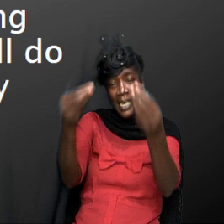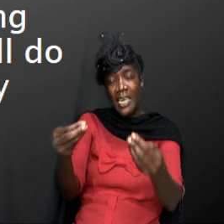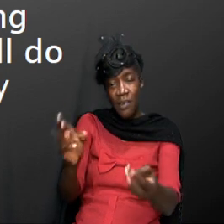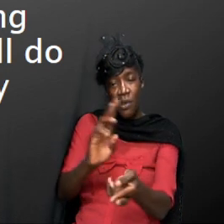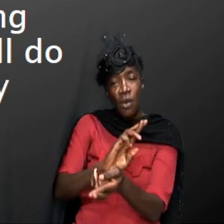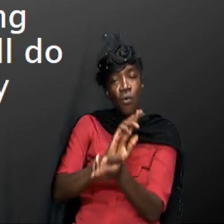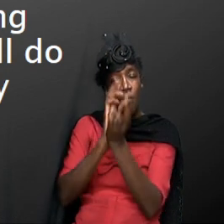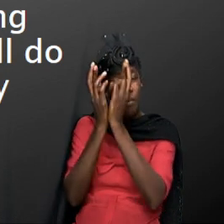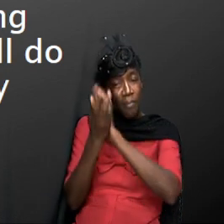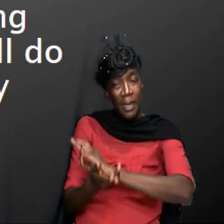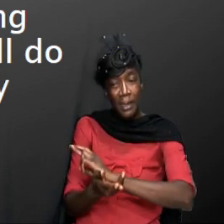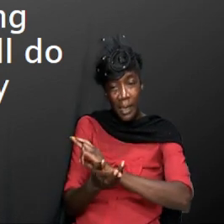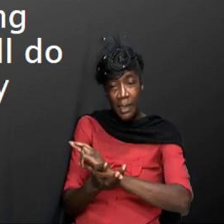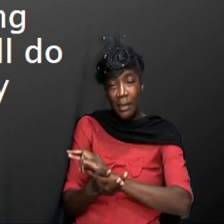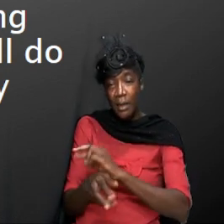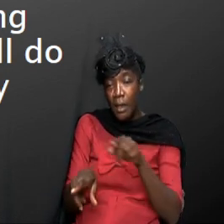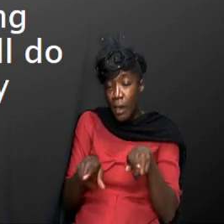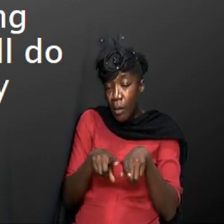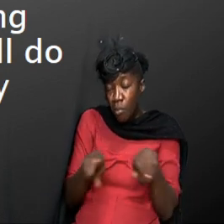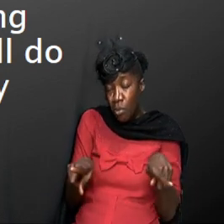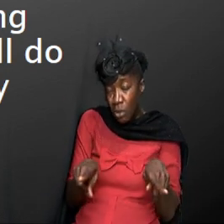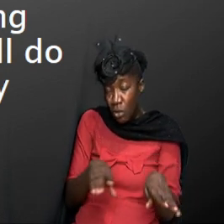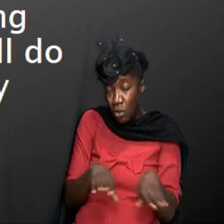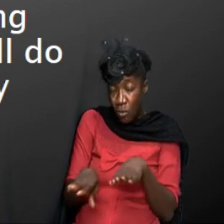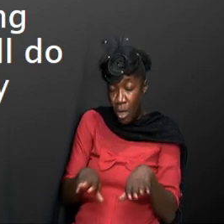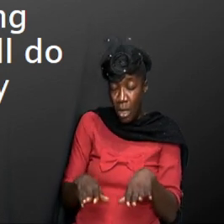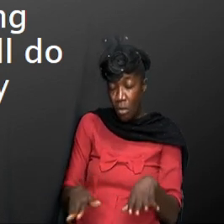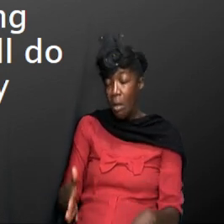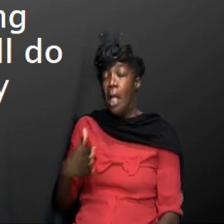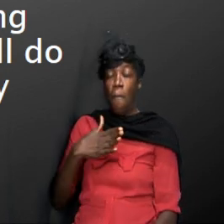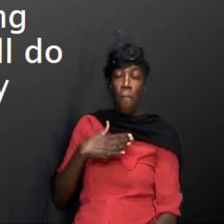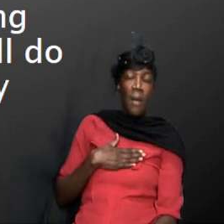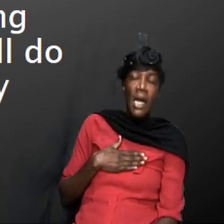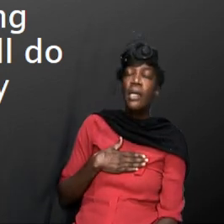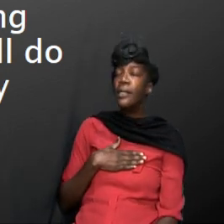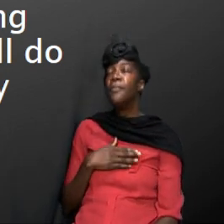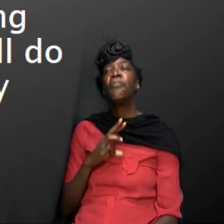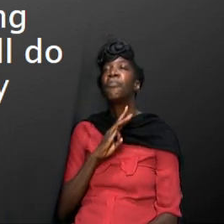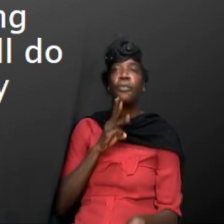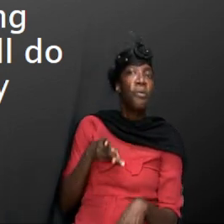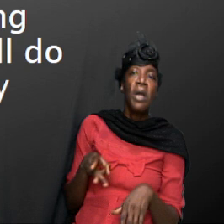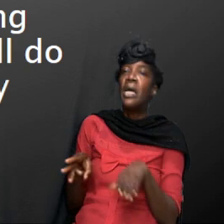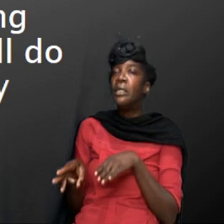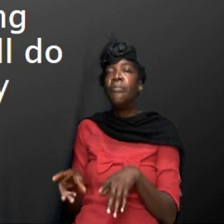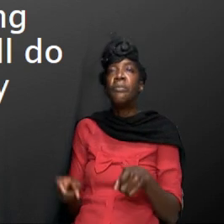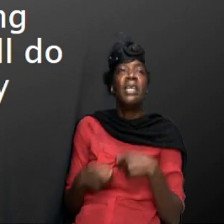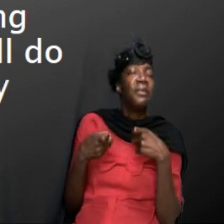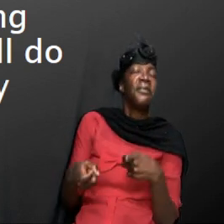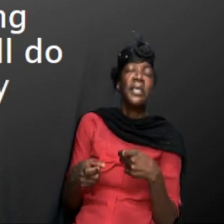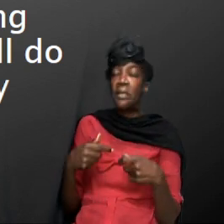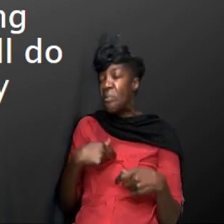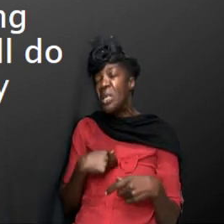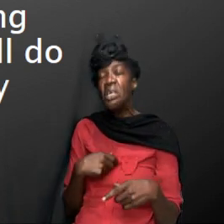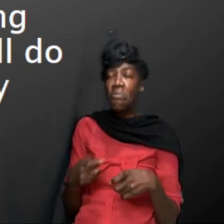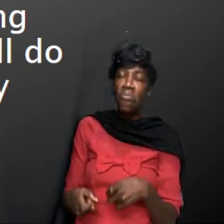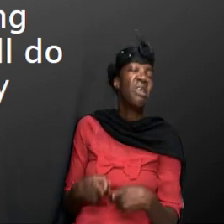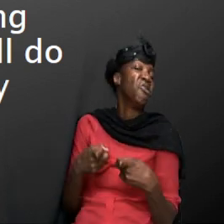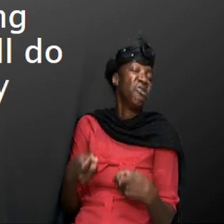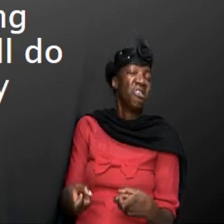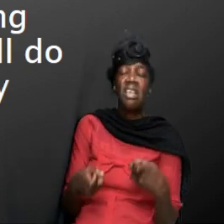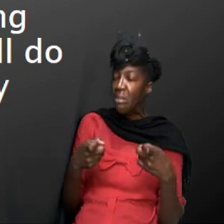But if we walk according to our own will and sin presumptuously, I can guarantee you that God